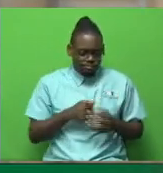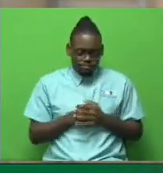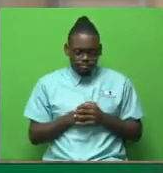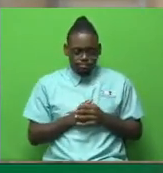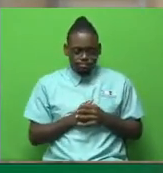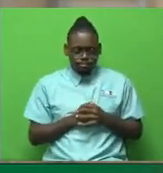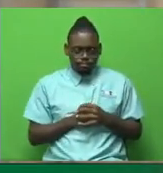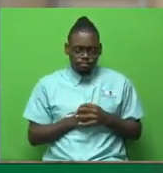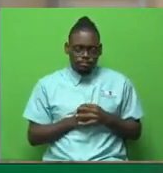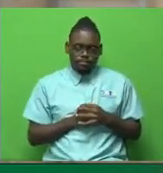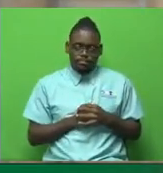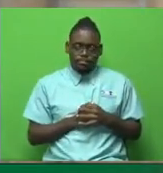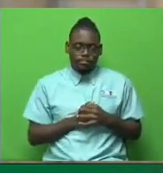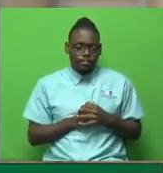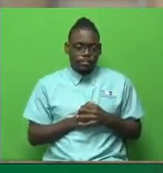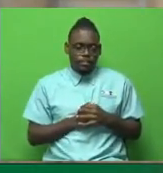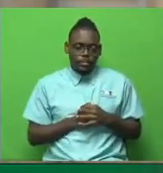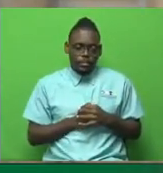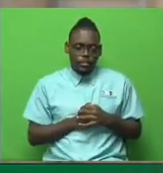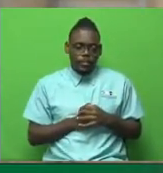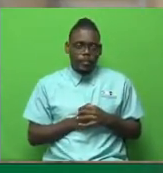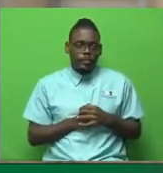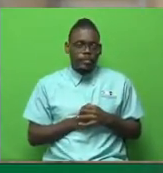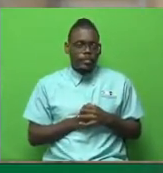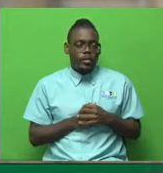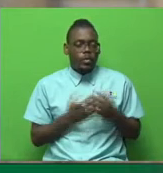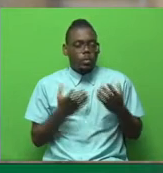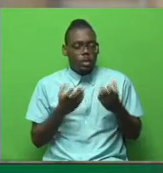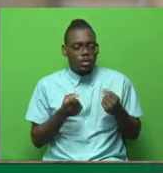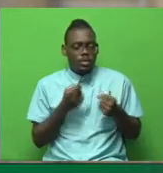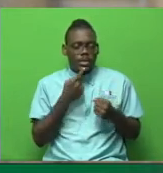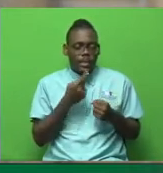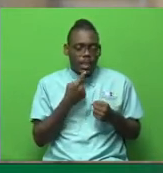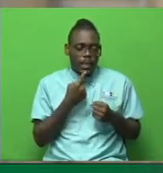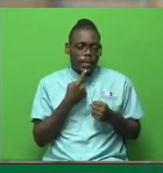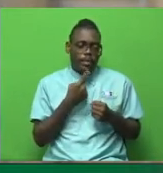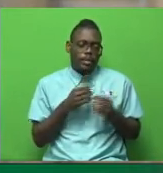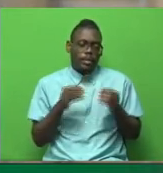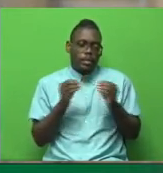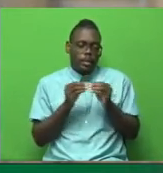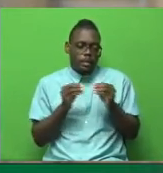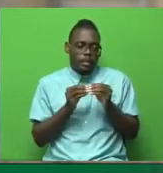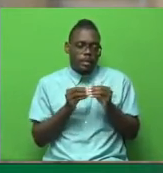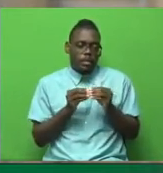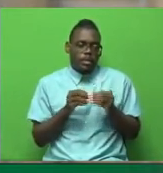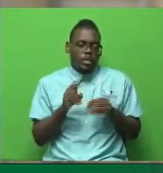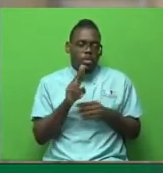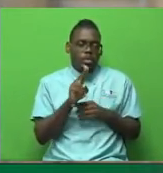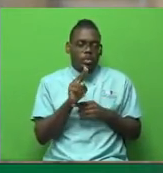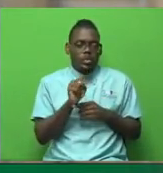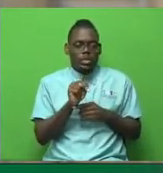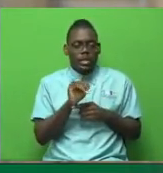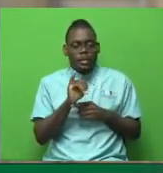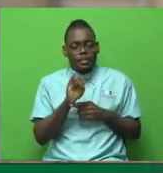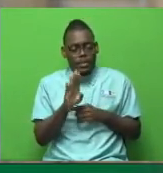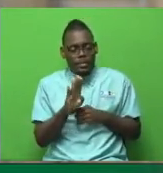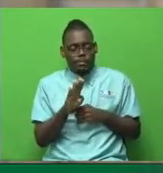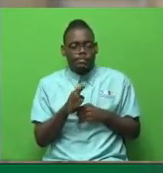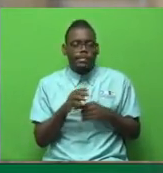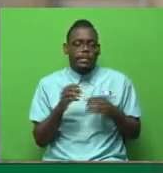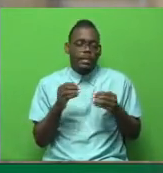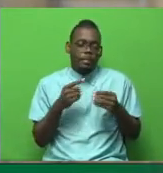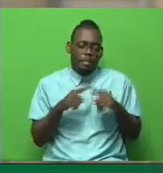Madam speaker I wanted to really say some more about the nib but I know I'm pressed for time the